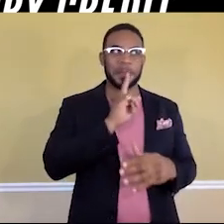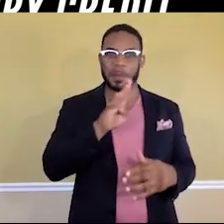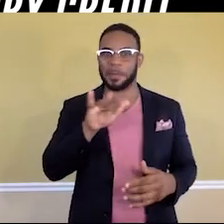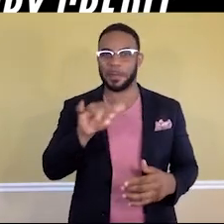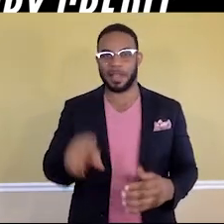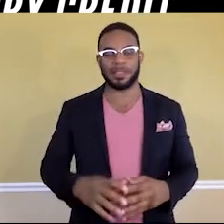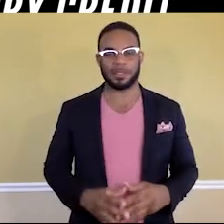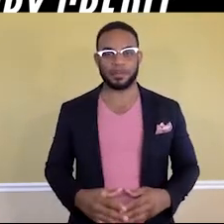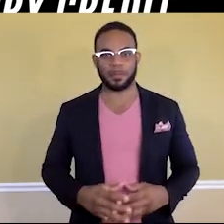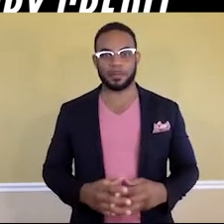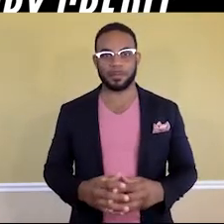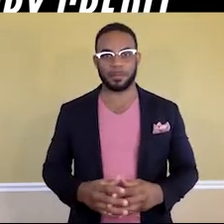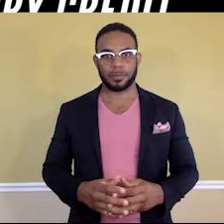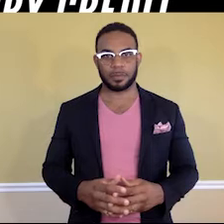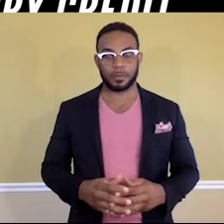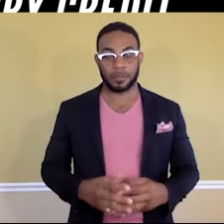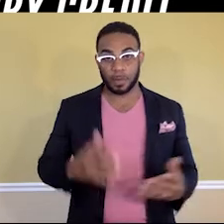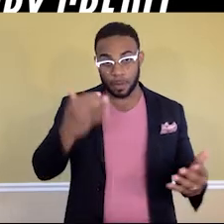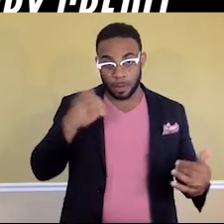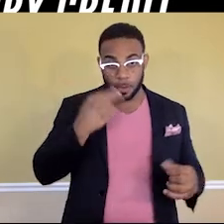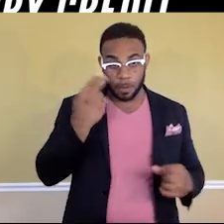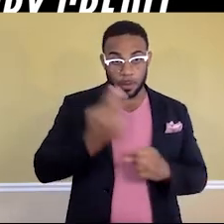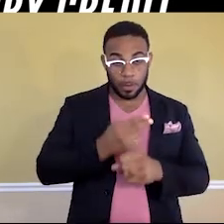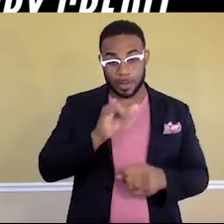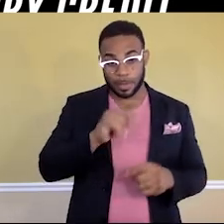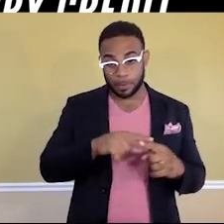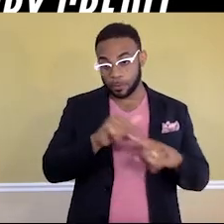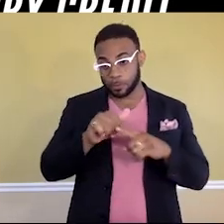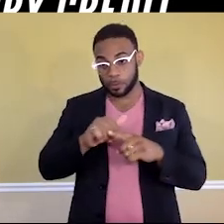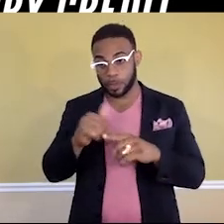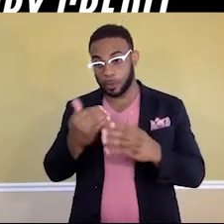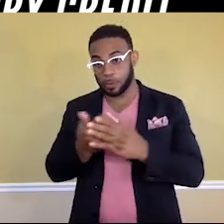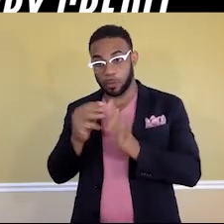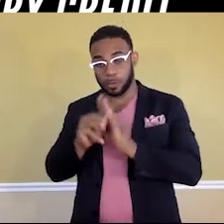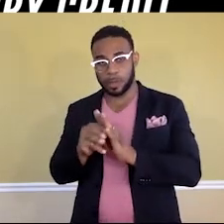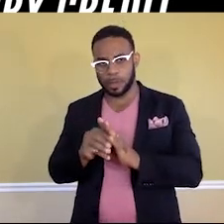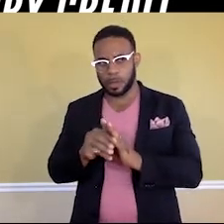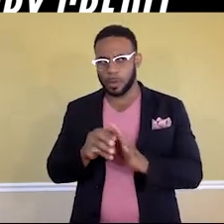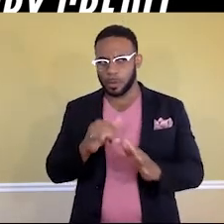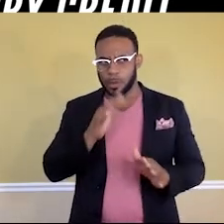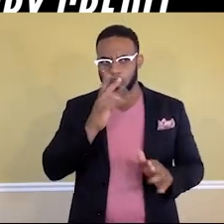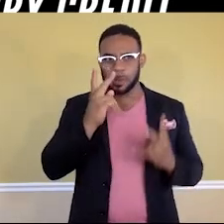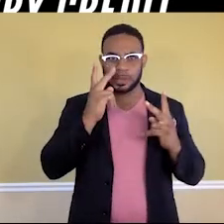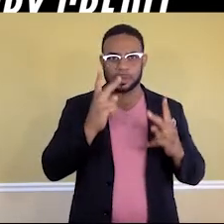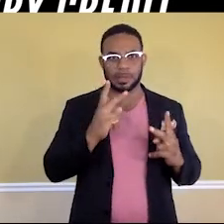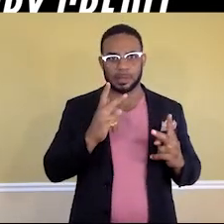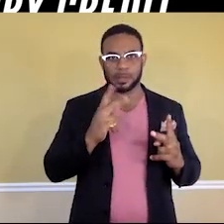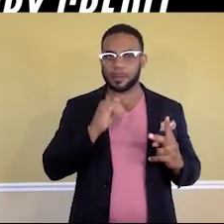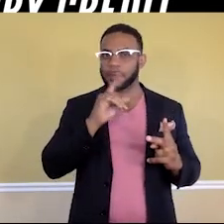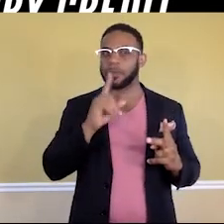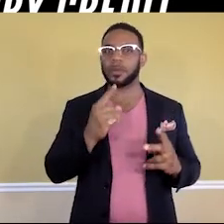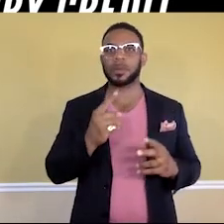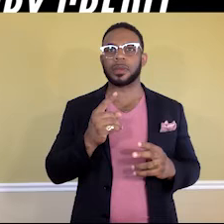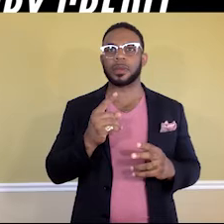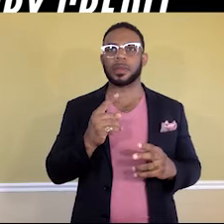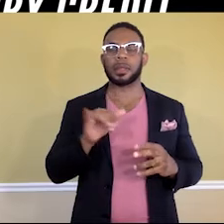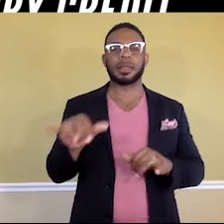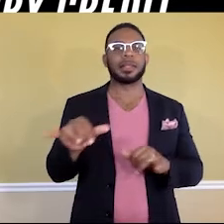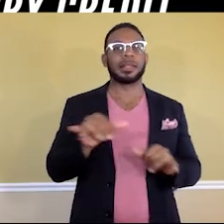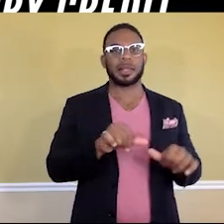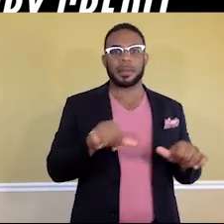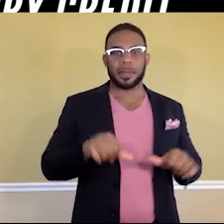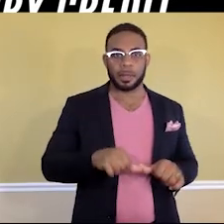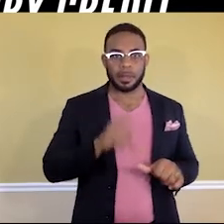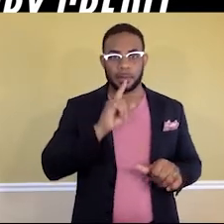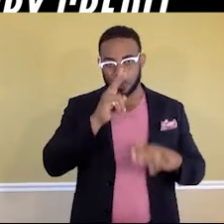biased. If we're using that to train new models, we're going to see not only the same